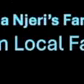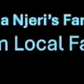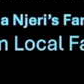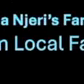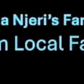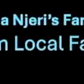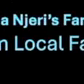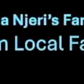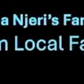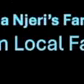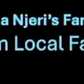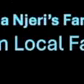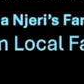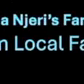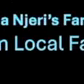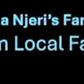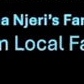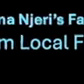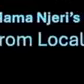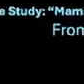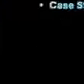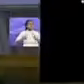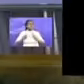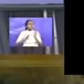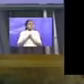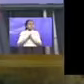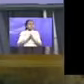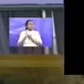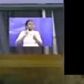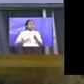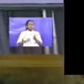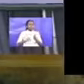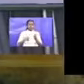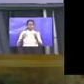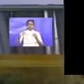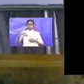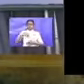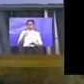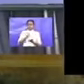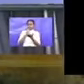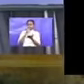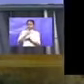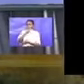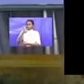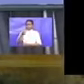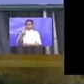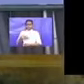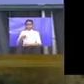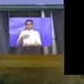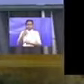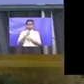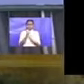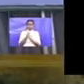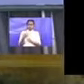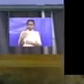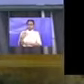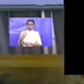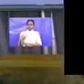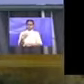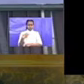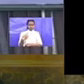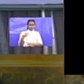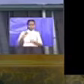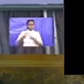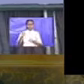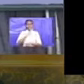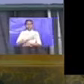the wealth that we're helping everybody else make has no benefit to the kingdom of God. So,